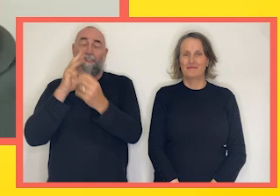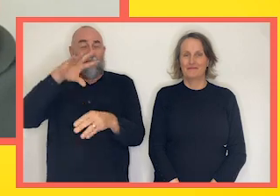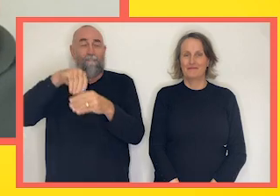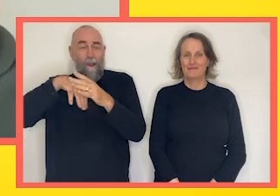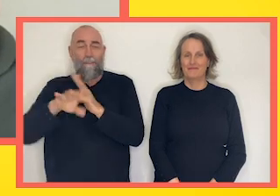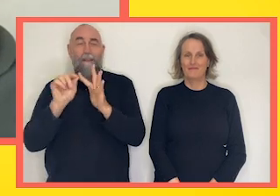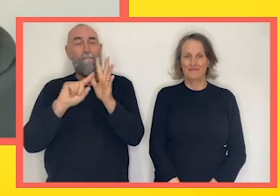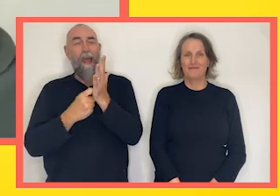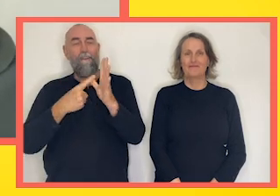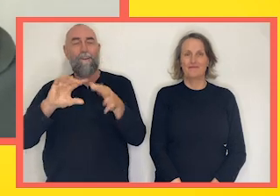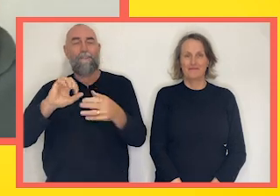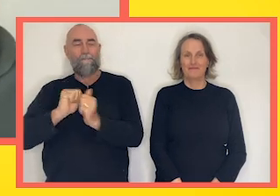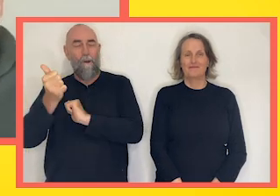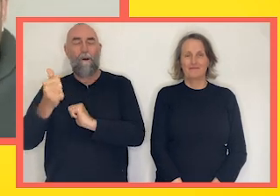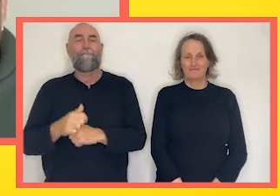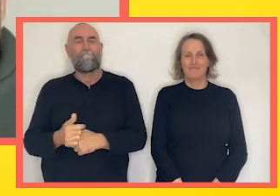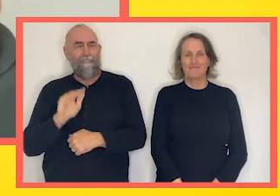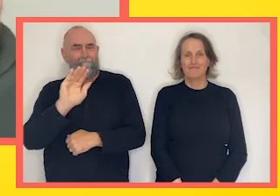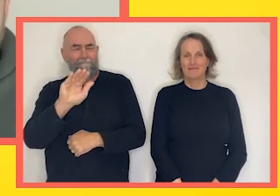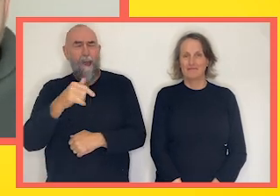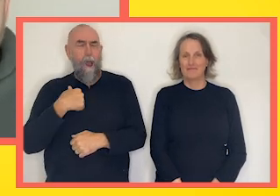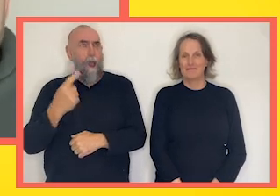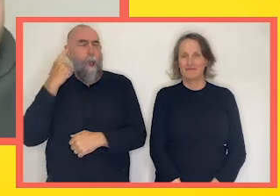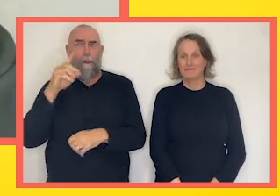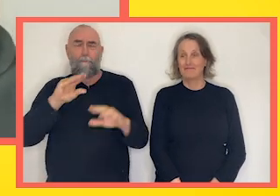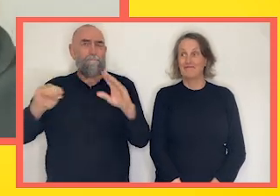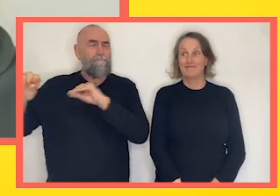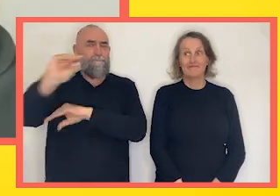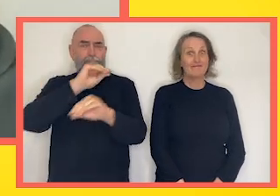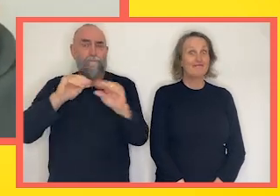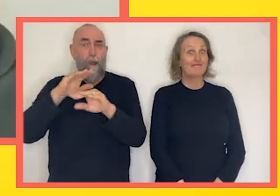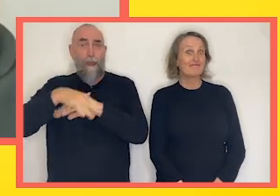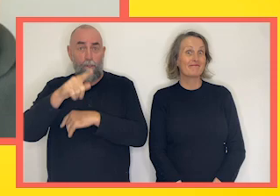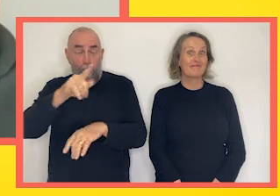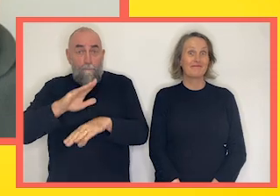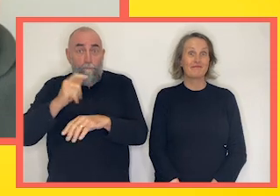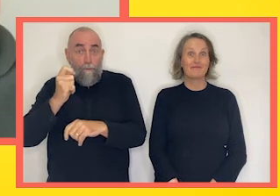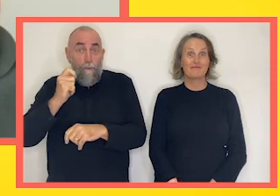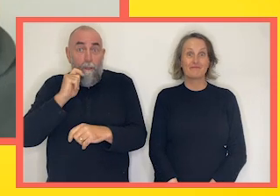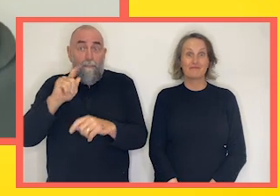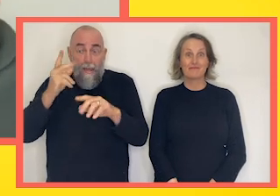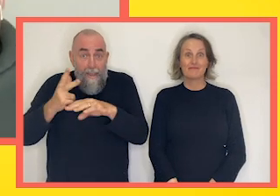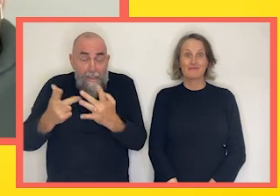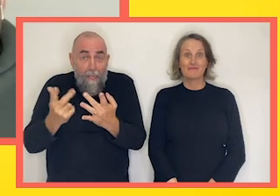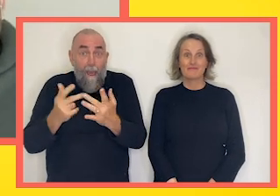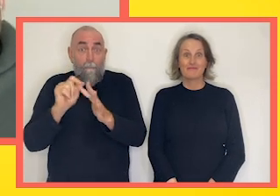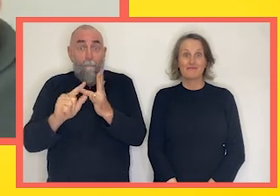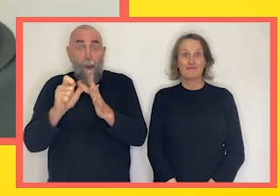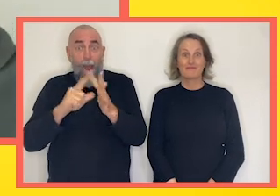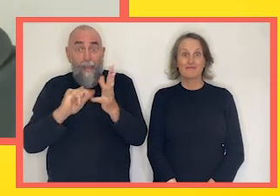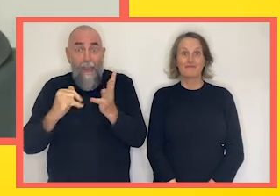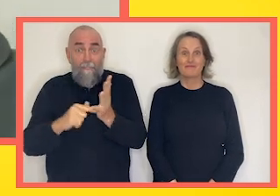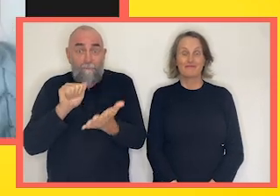of parasport, I hear a little whisper on the grapevine that there may be a podcast in your future. Another